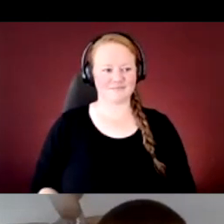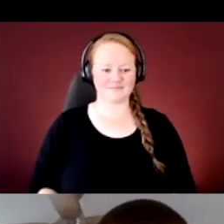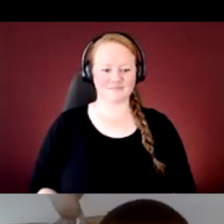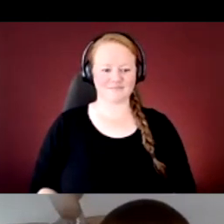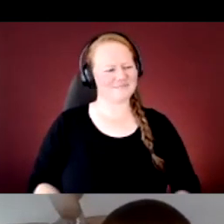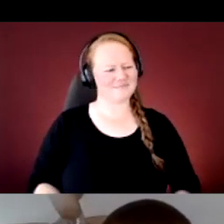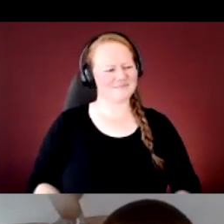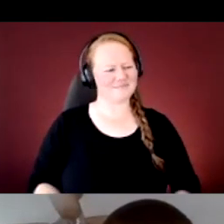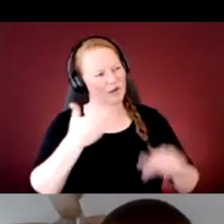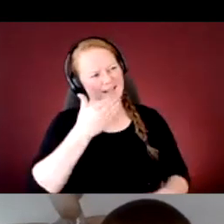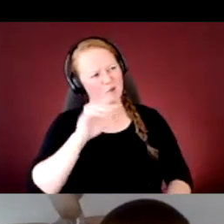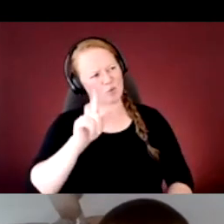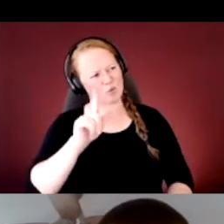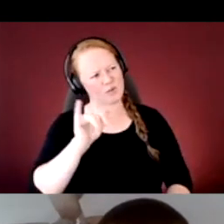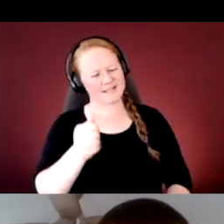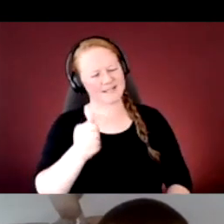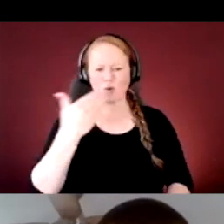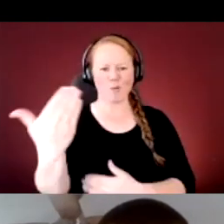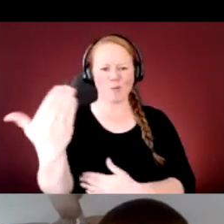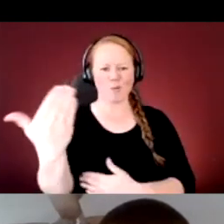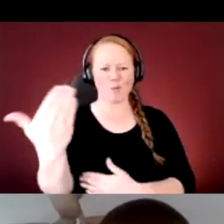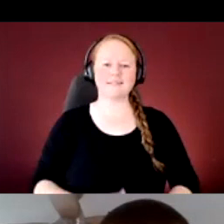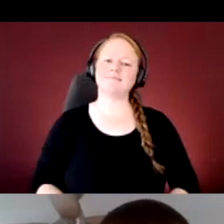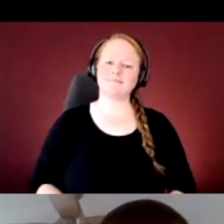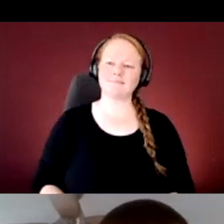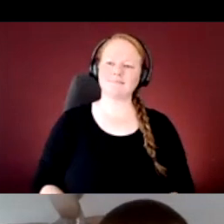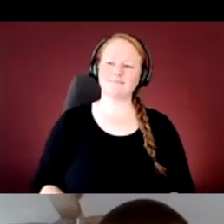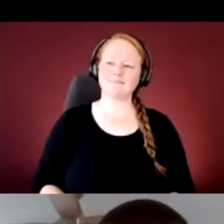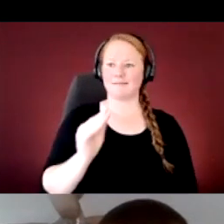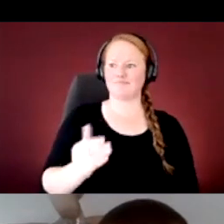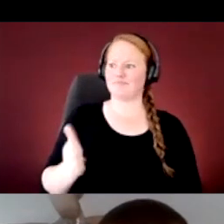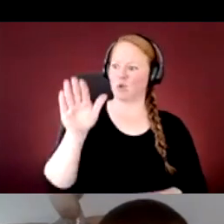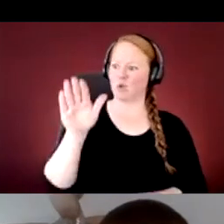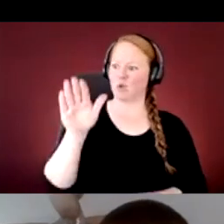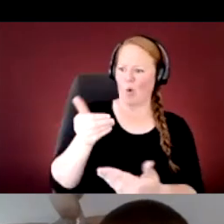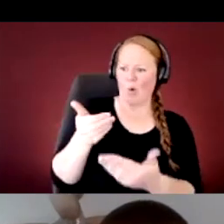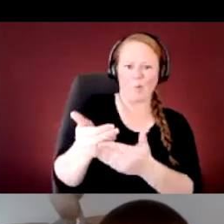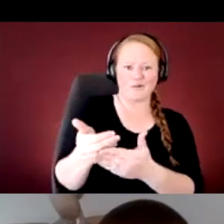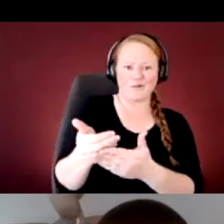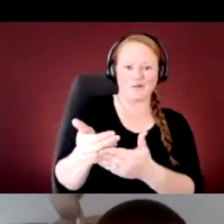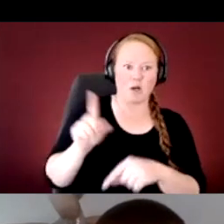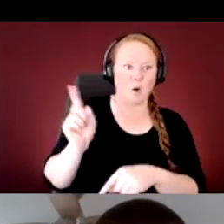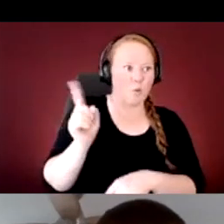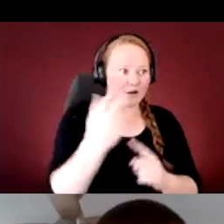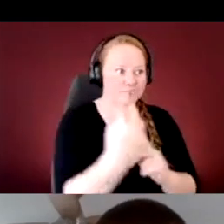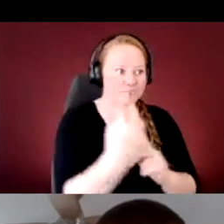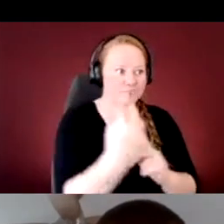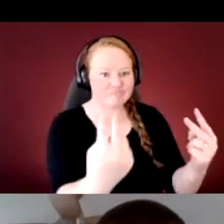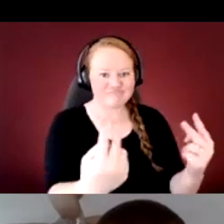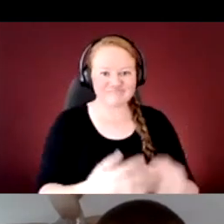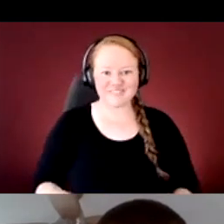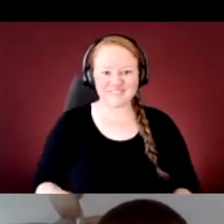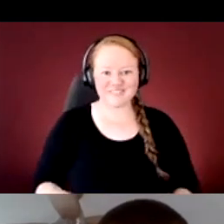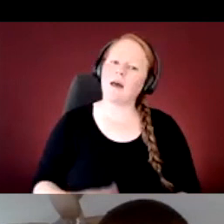Great. Thank you, Lisa. Good morning and almost good afternoon, depending on where you're watching from. And thank you. I